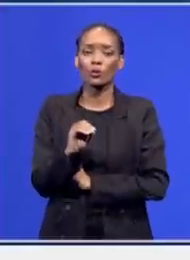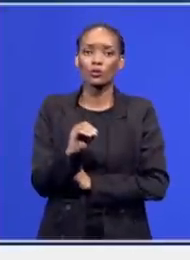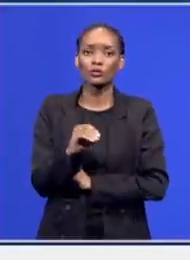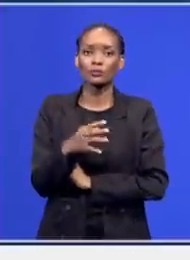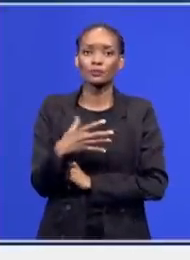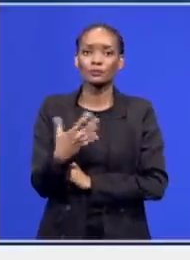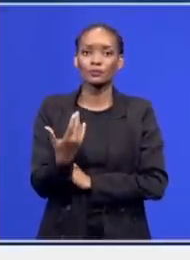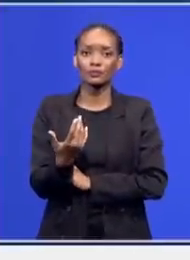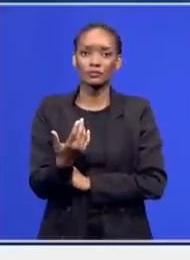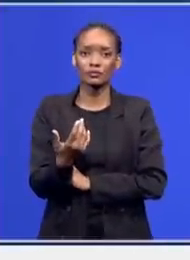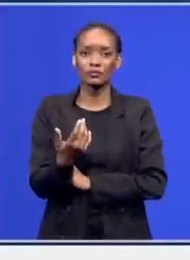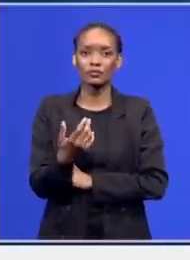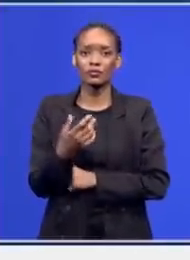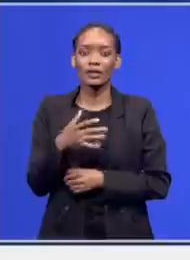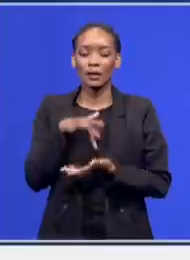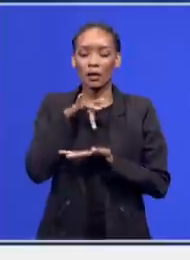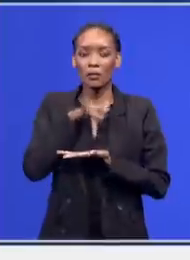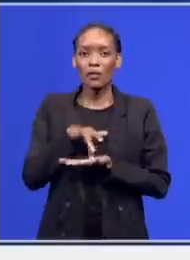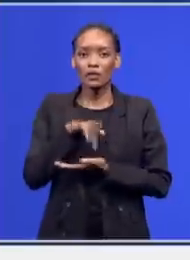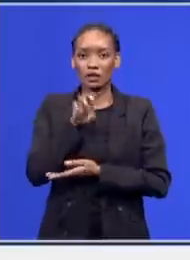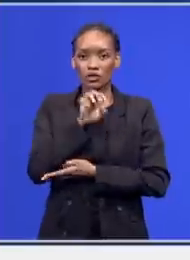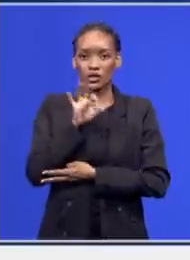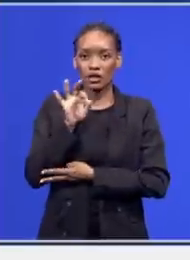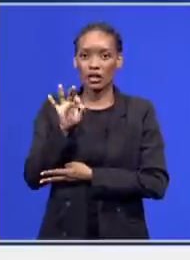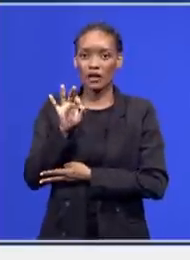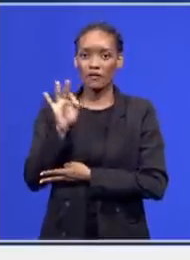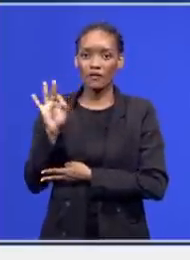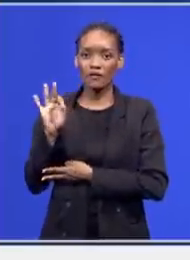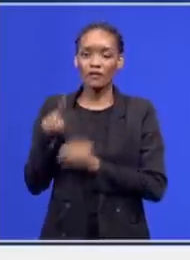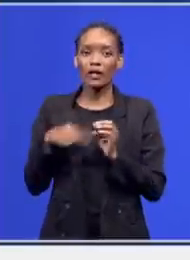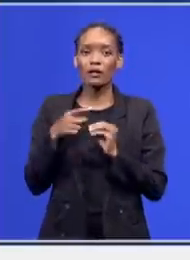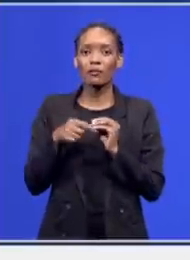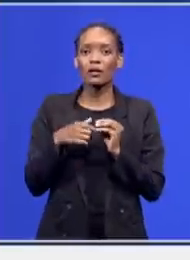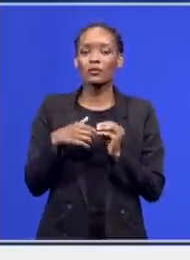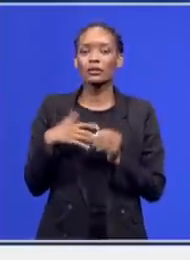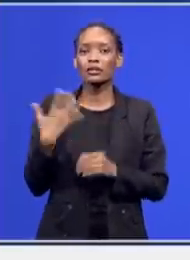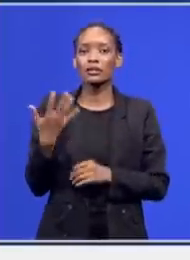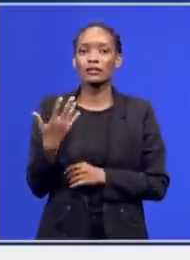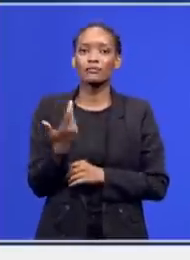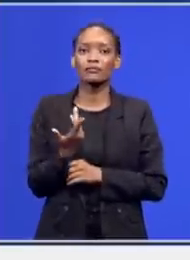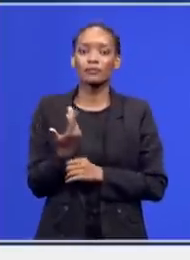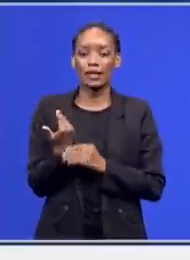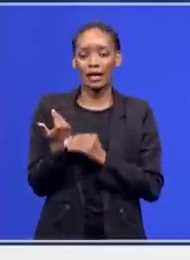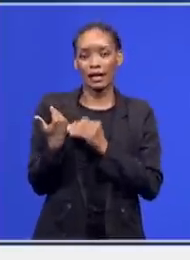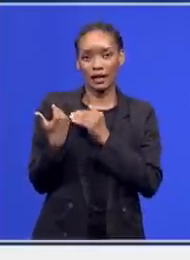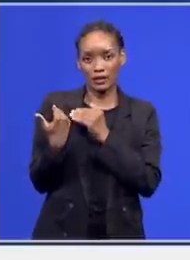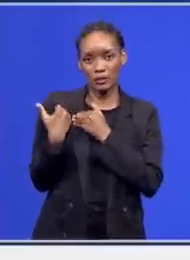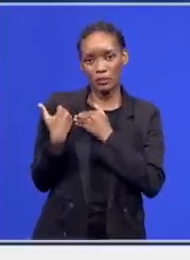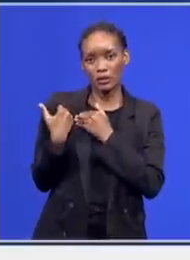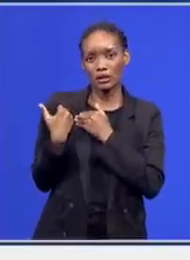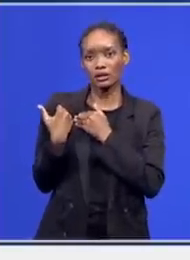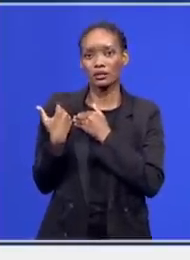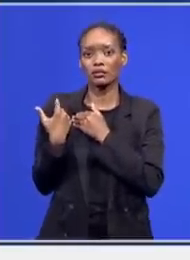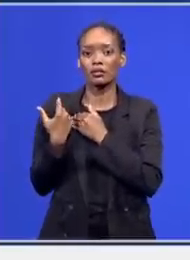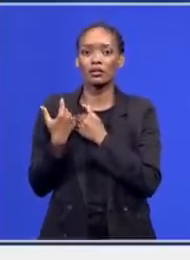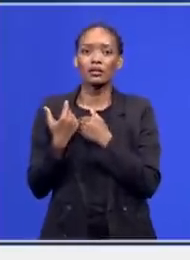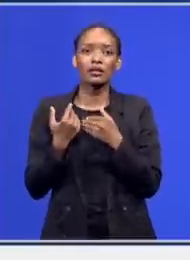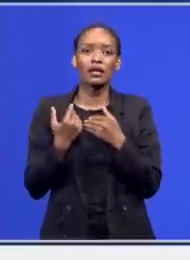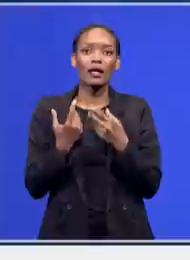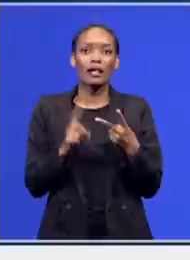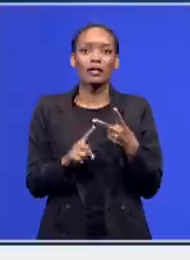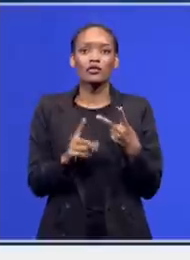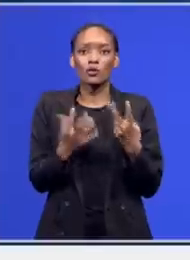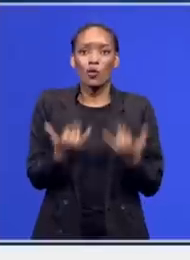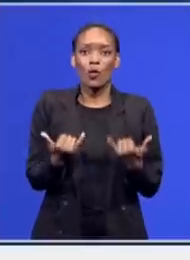the posture of the EFF around the accountability issues and where it's placed right now,